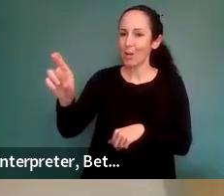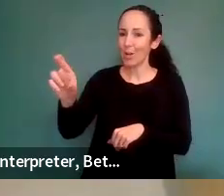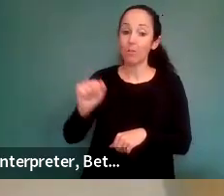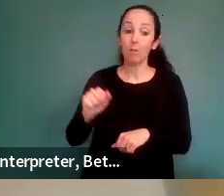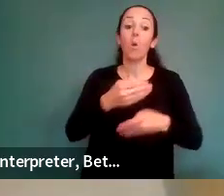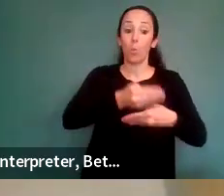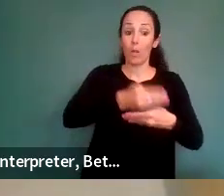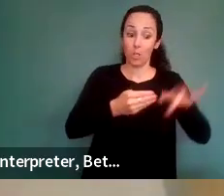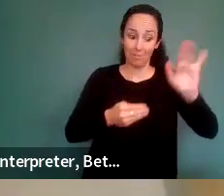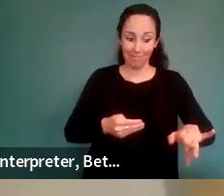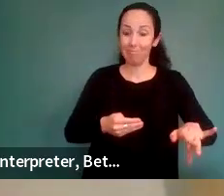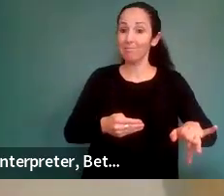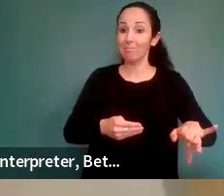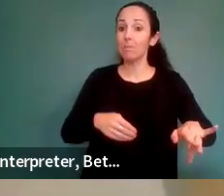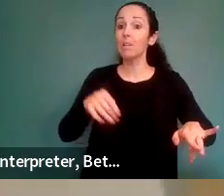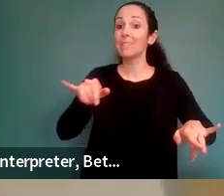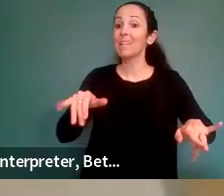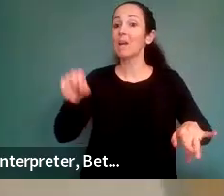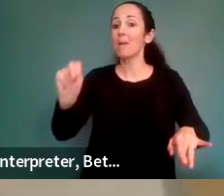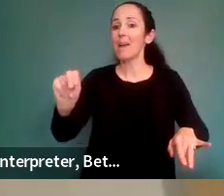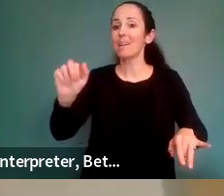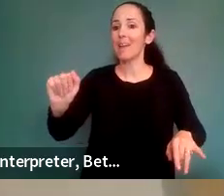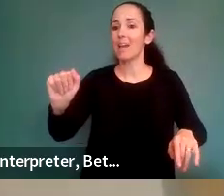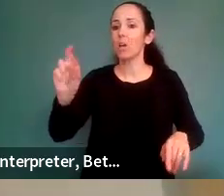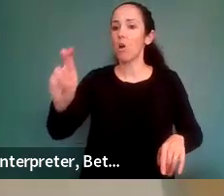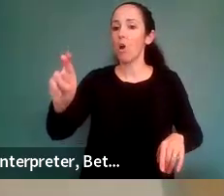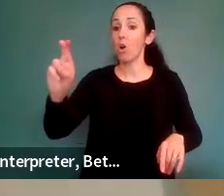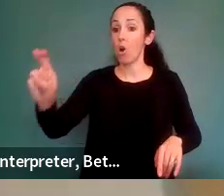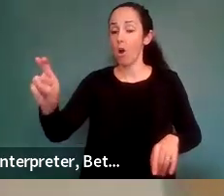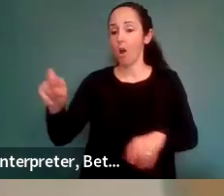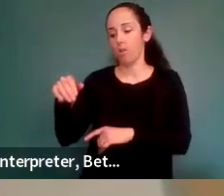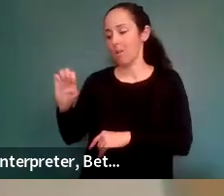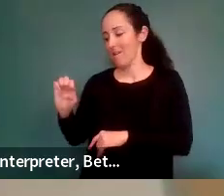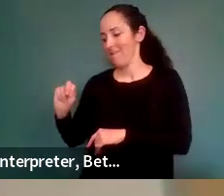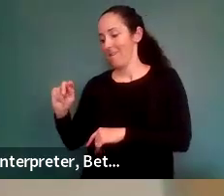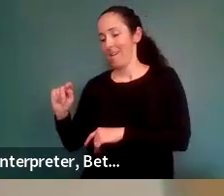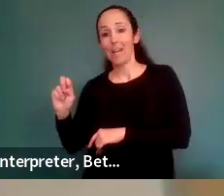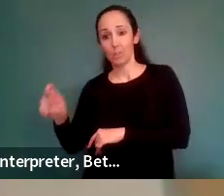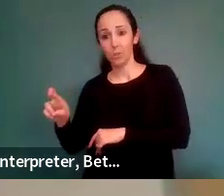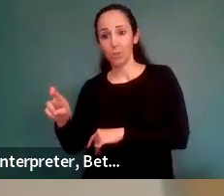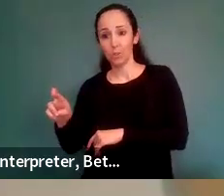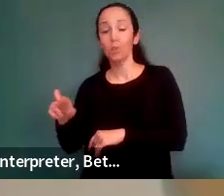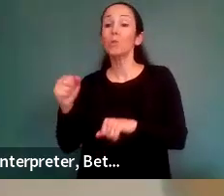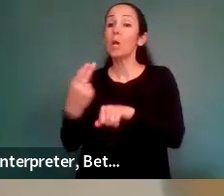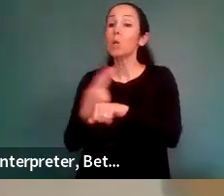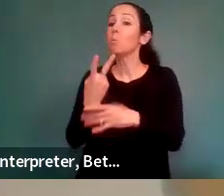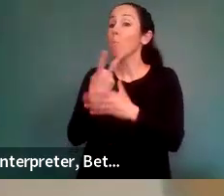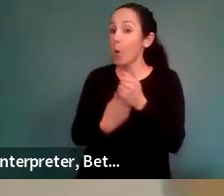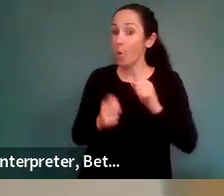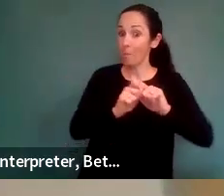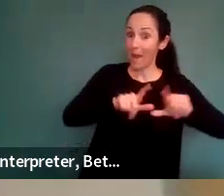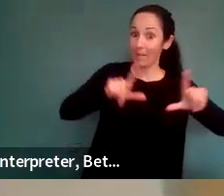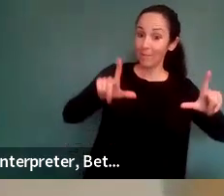in NARR, enter, and you can use both combination magnification and